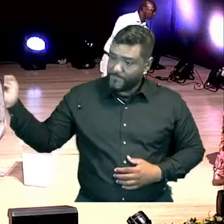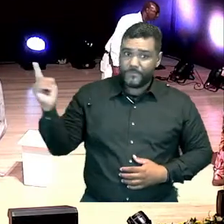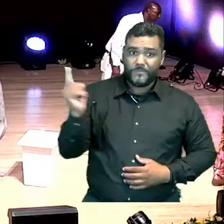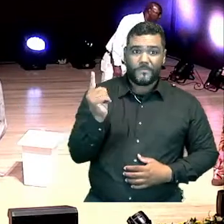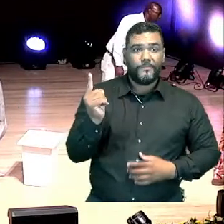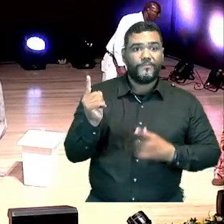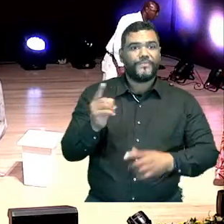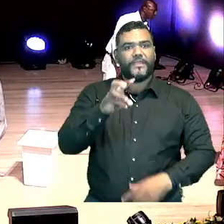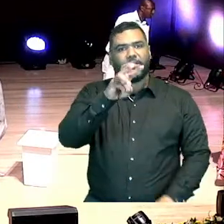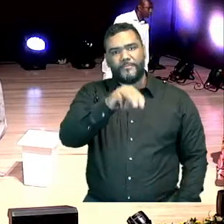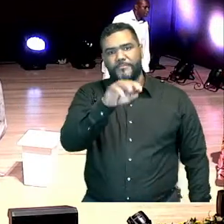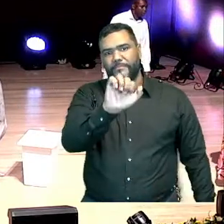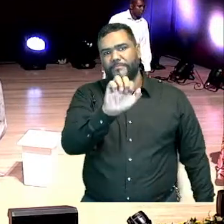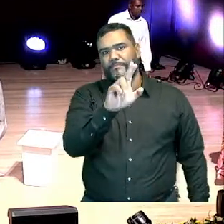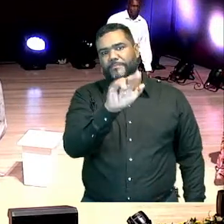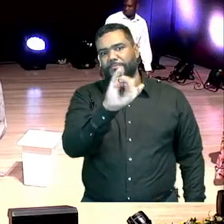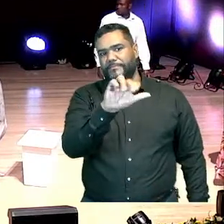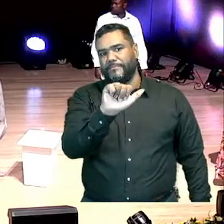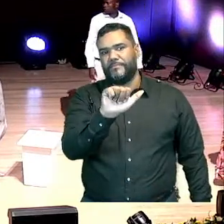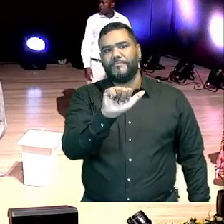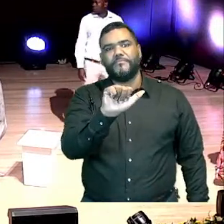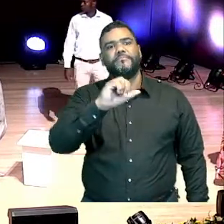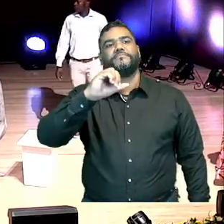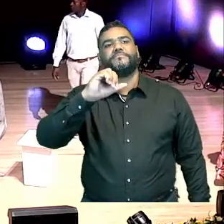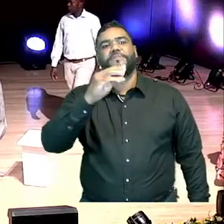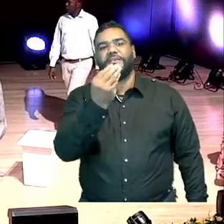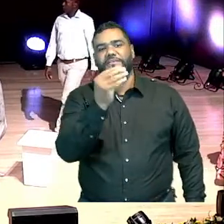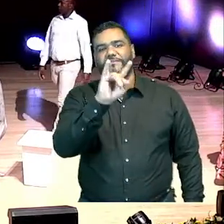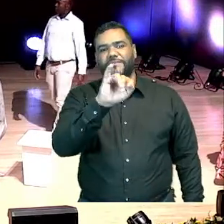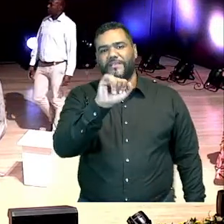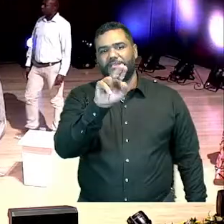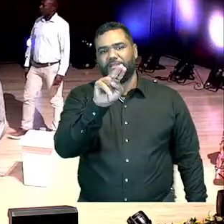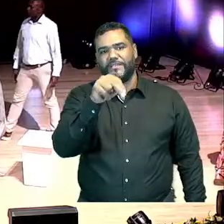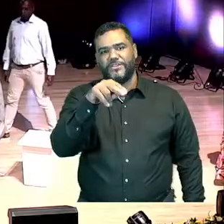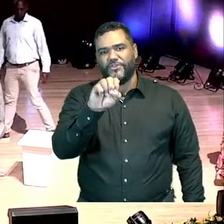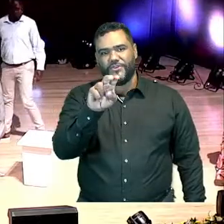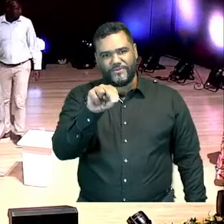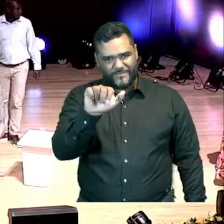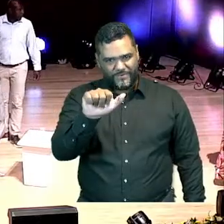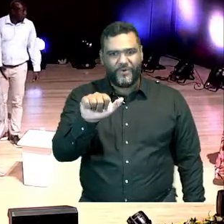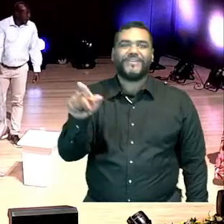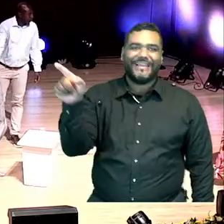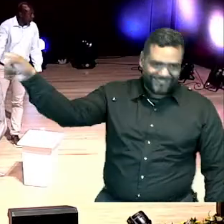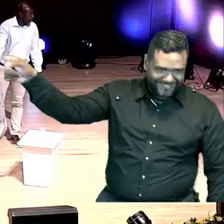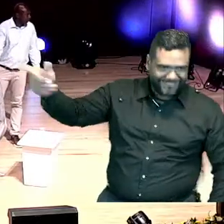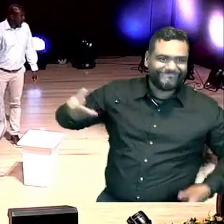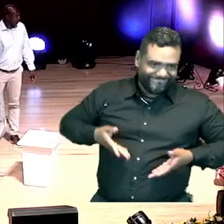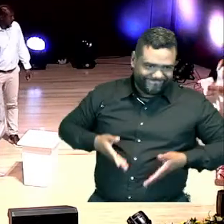We will also be joined by María Elena Quiñones, director of FOM Buenaventura Colombia.